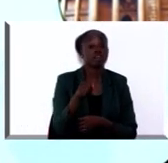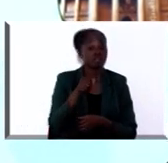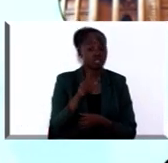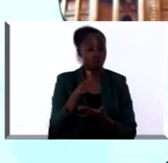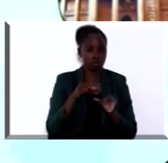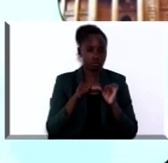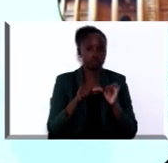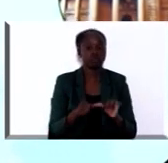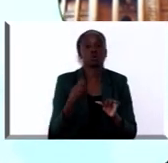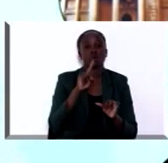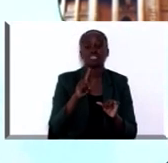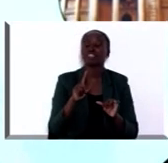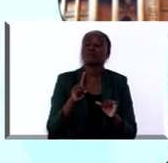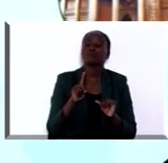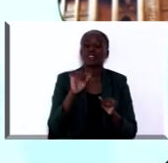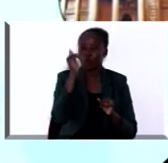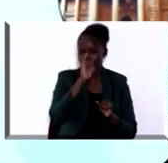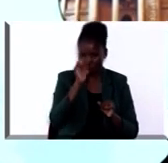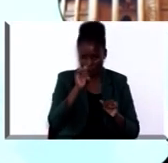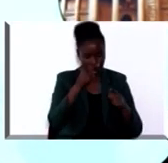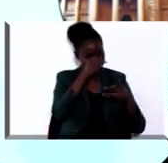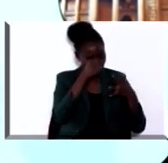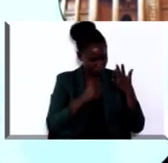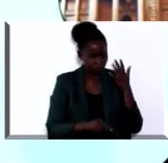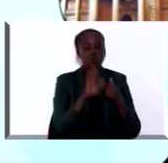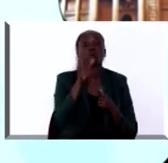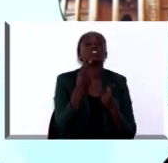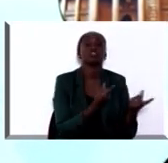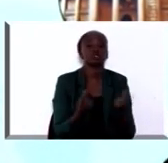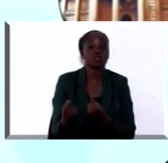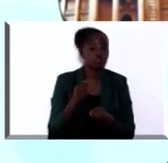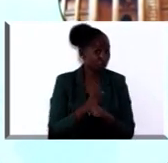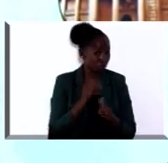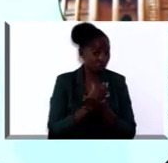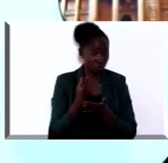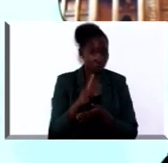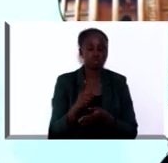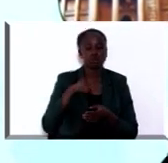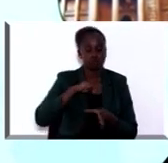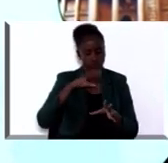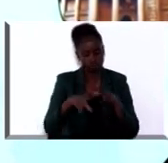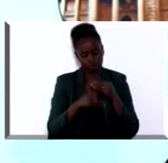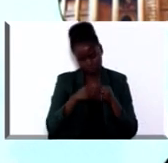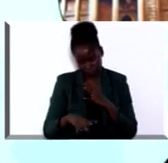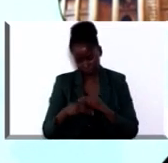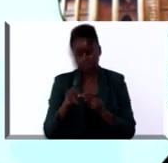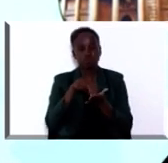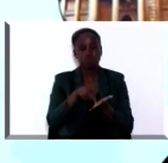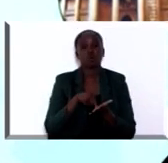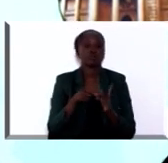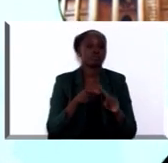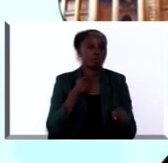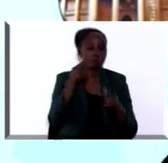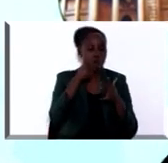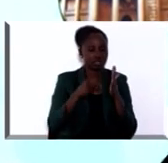drive for clean audits in all agencies and will ensure that we act on the recommendations of the Auditor General